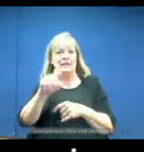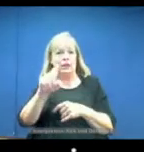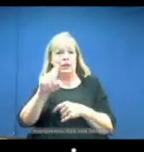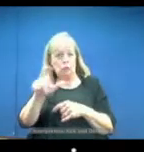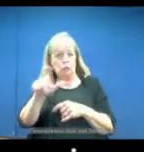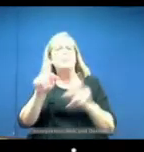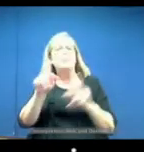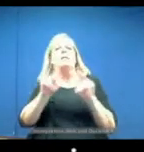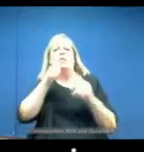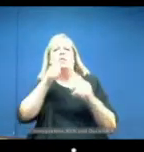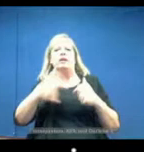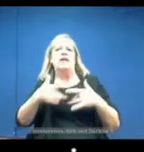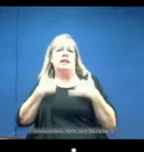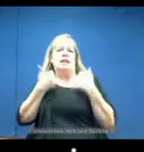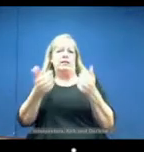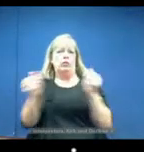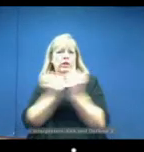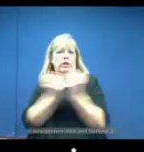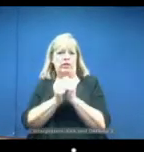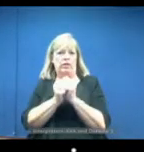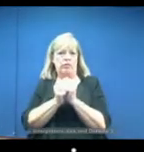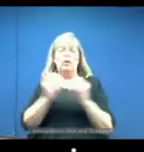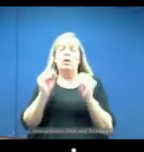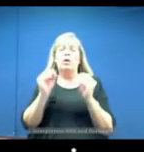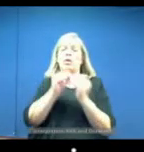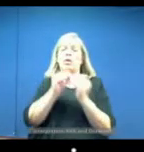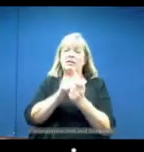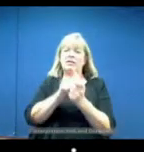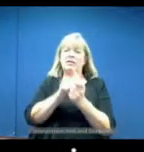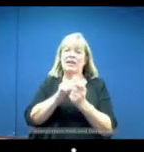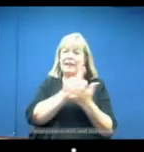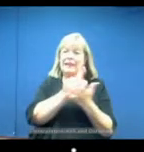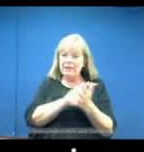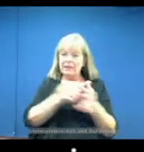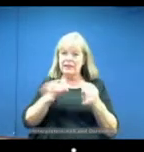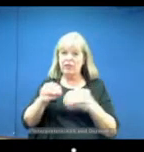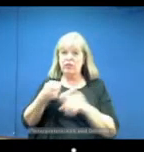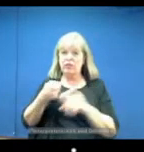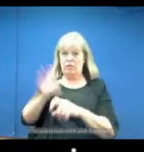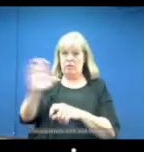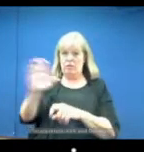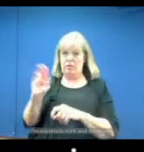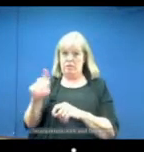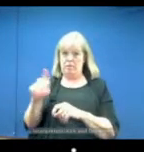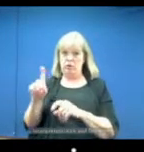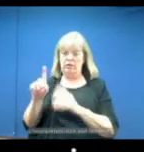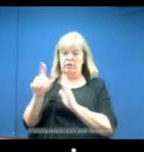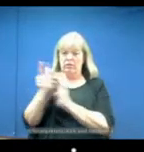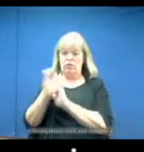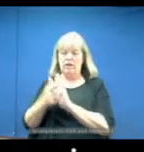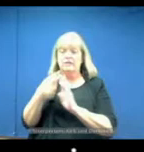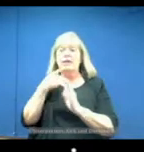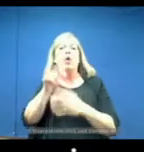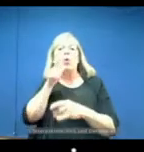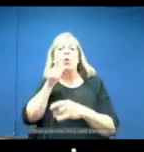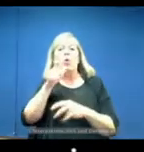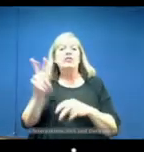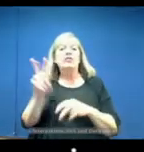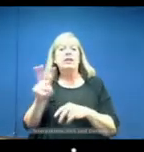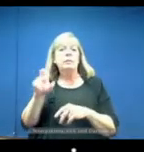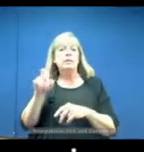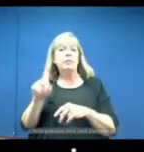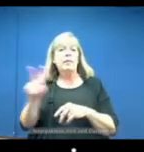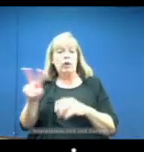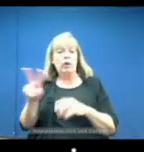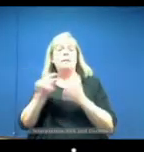A more legal definition, taking from the Maryland statute, a victim of domestic violence means a